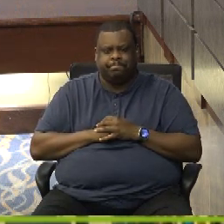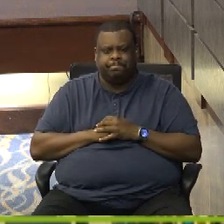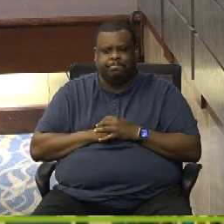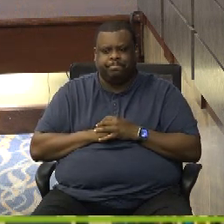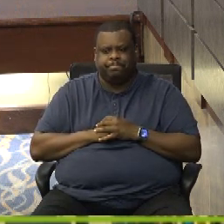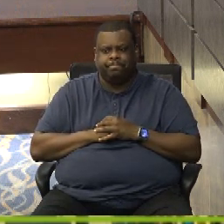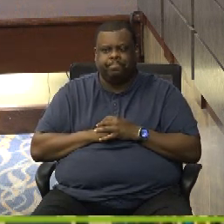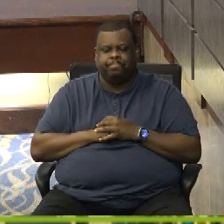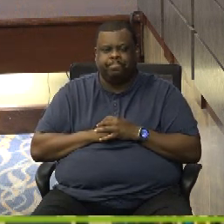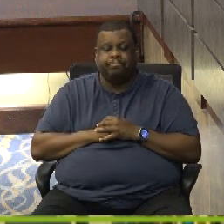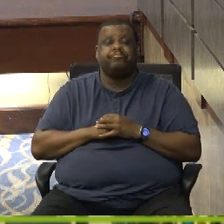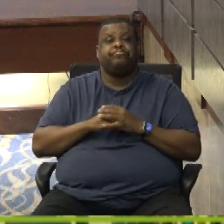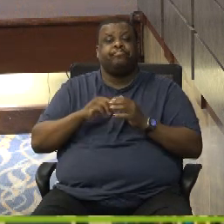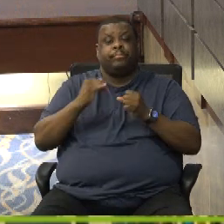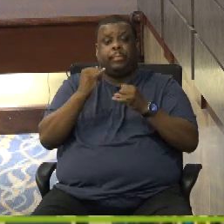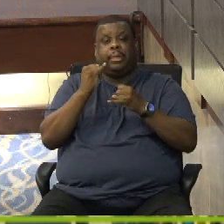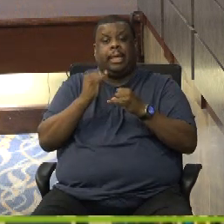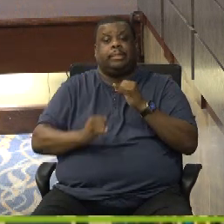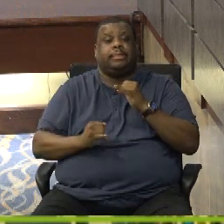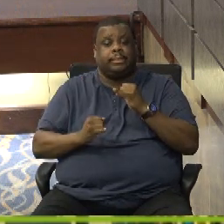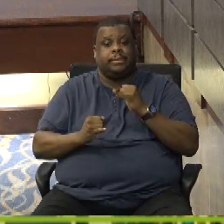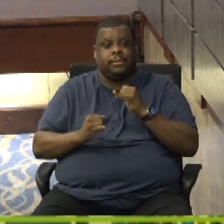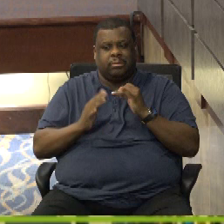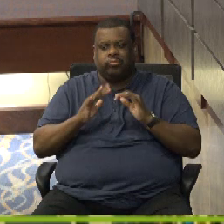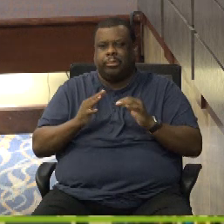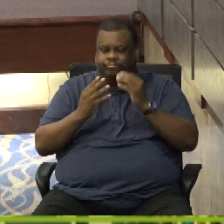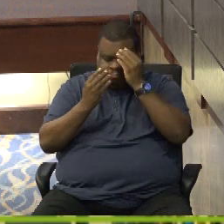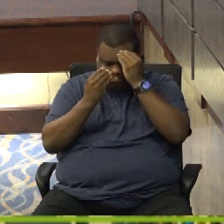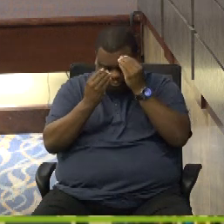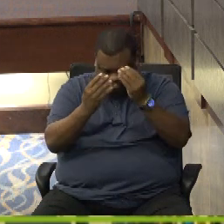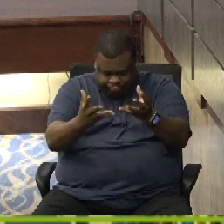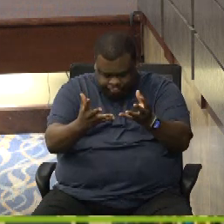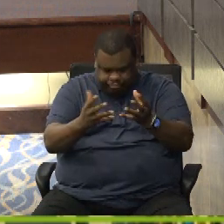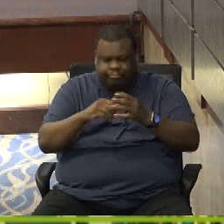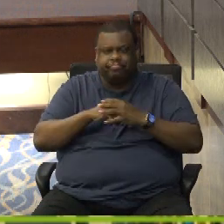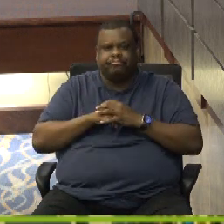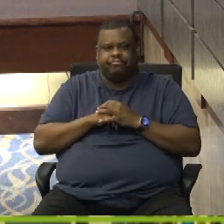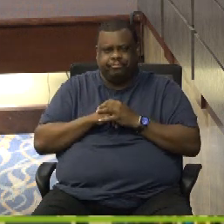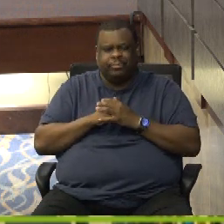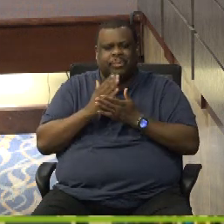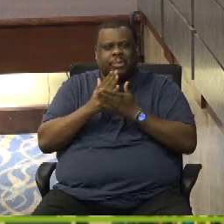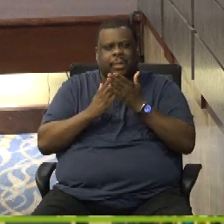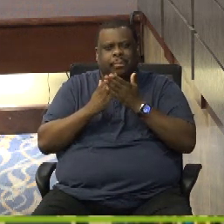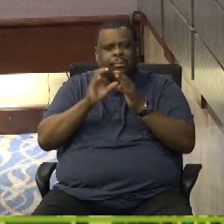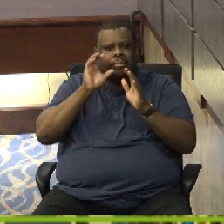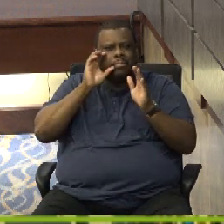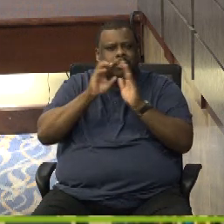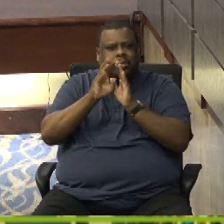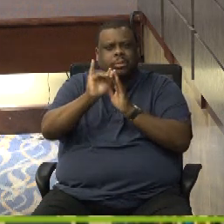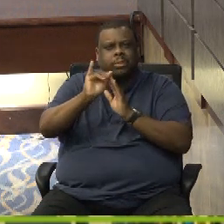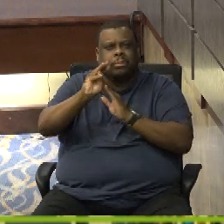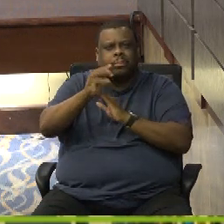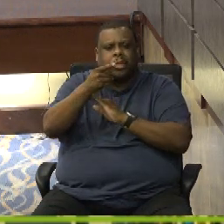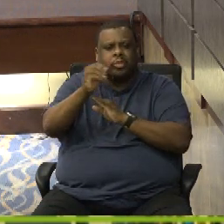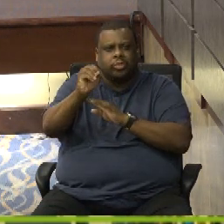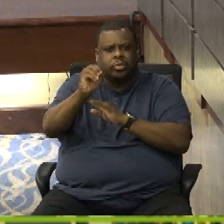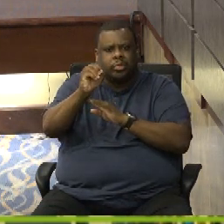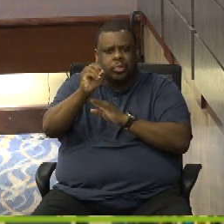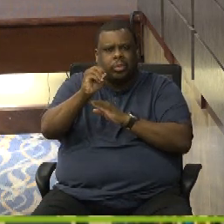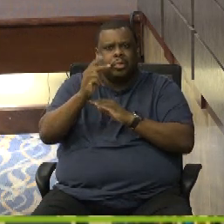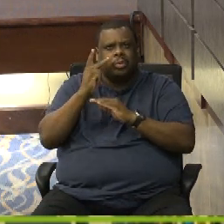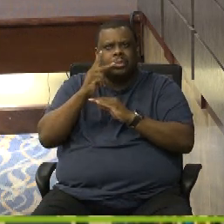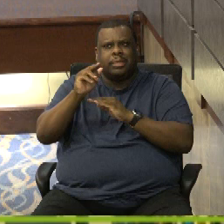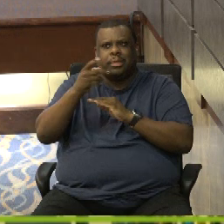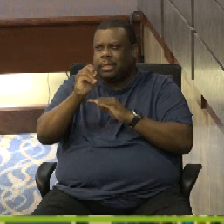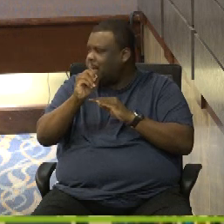through what they're doing. And lastly, one of the exciting features that you've kind of seen some of this imagery, but really developing that brand campaign using that tagline